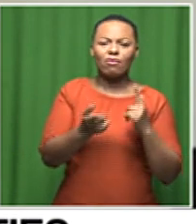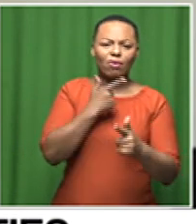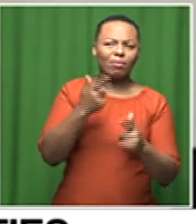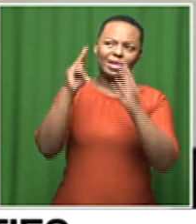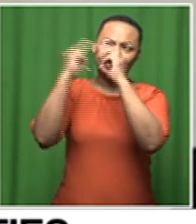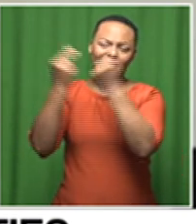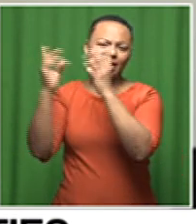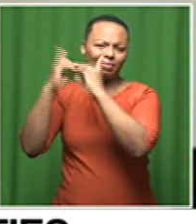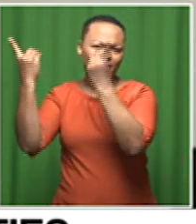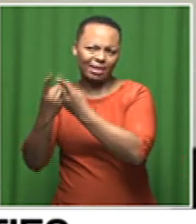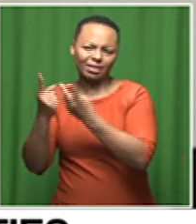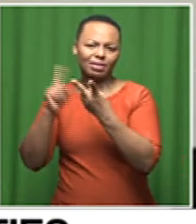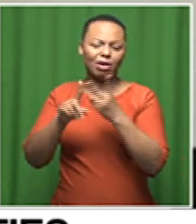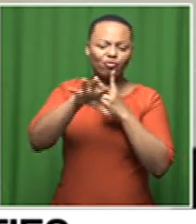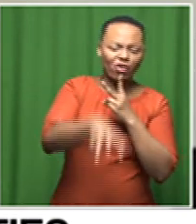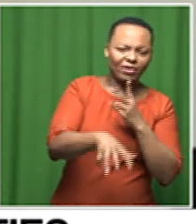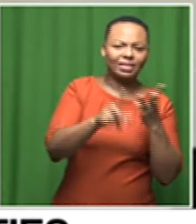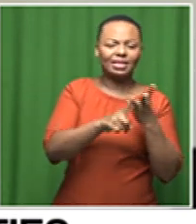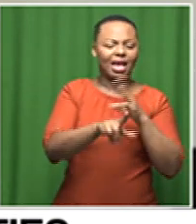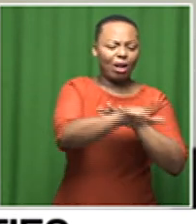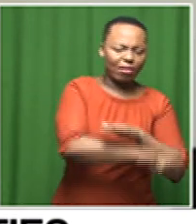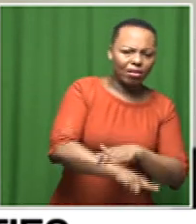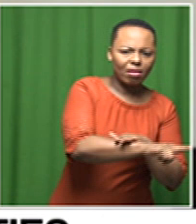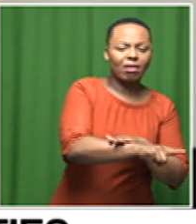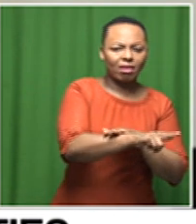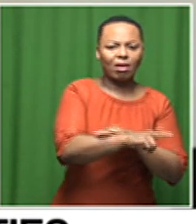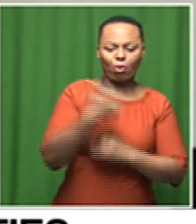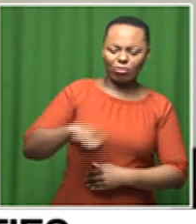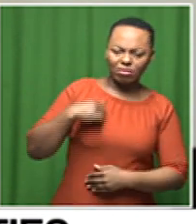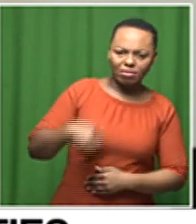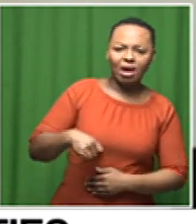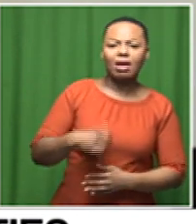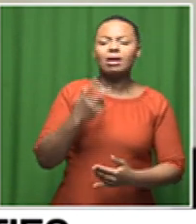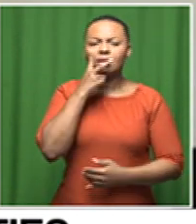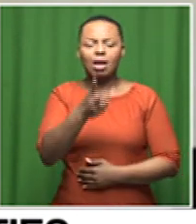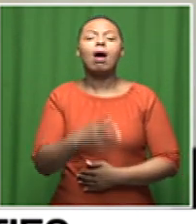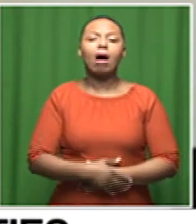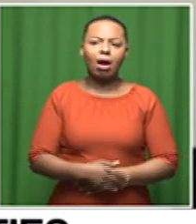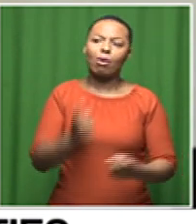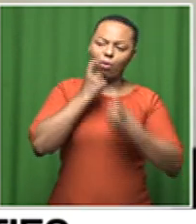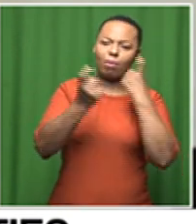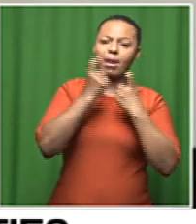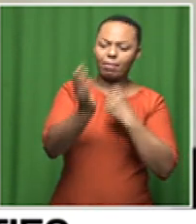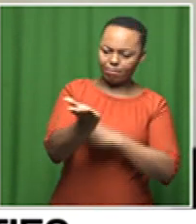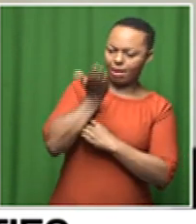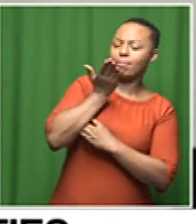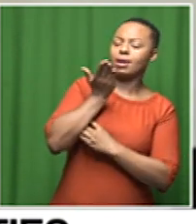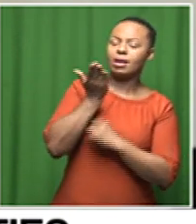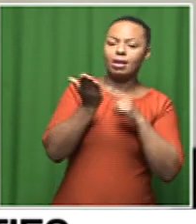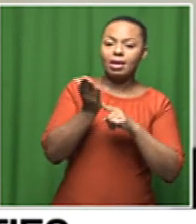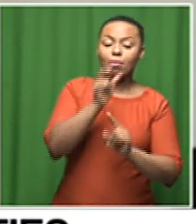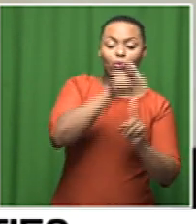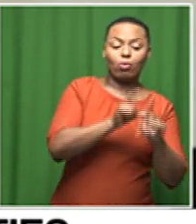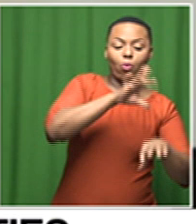national department, from the province, the district, sub-district, and facility will see that complaint. And immediately when the patient has lodged